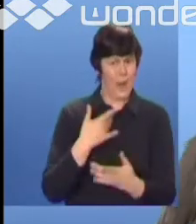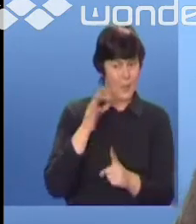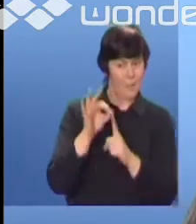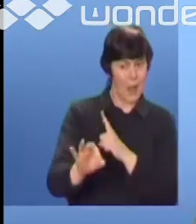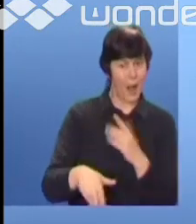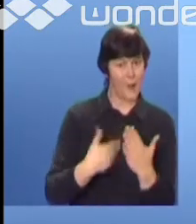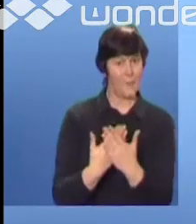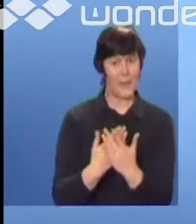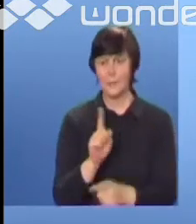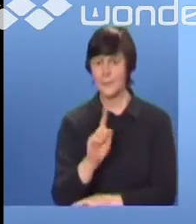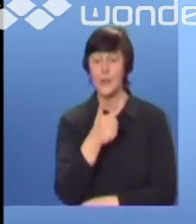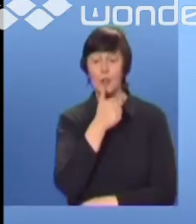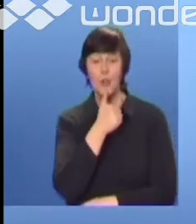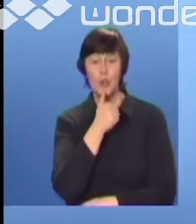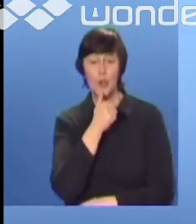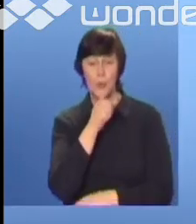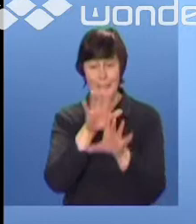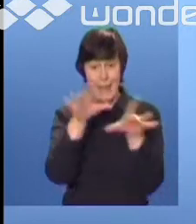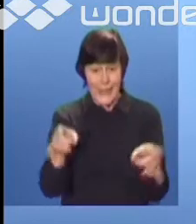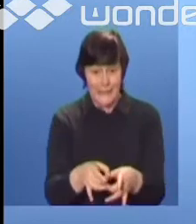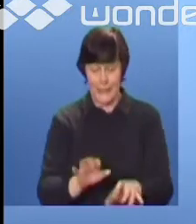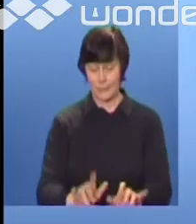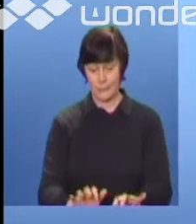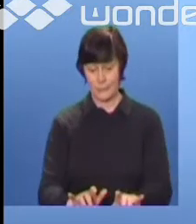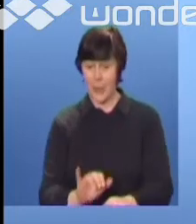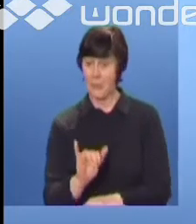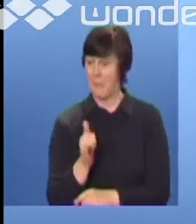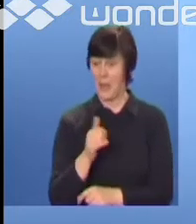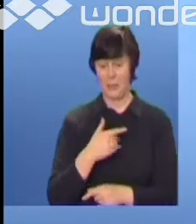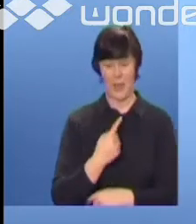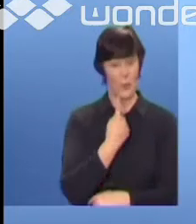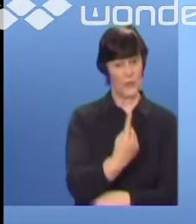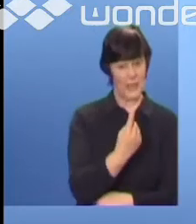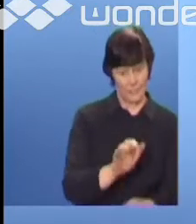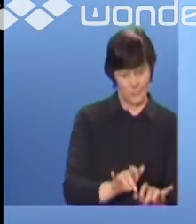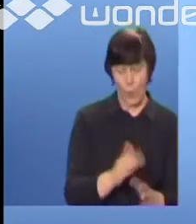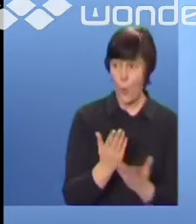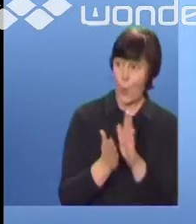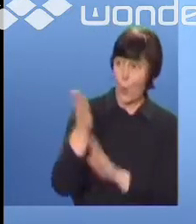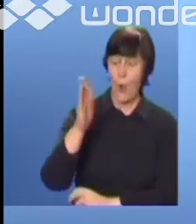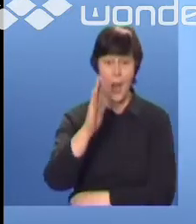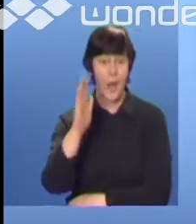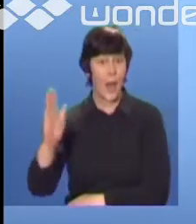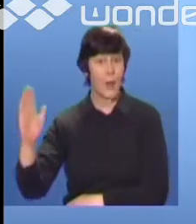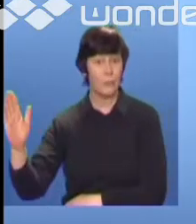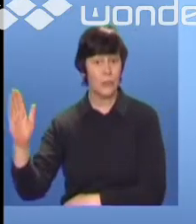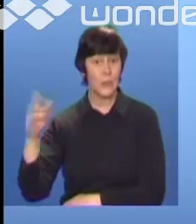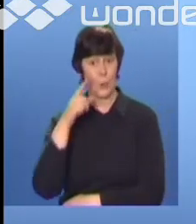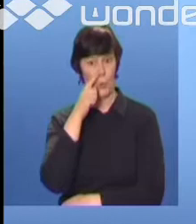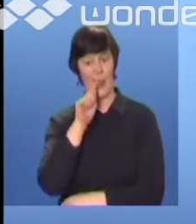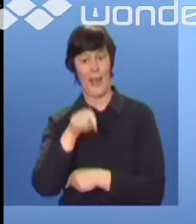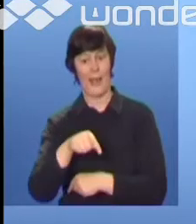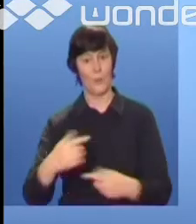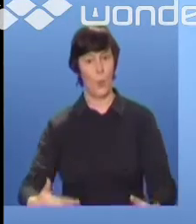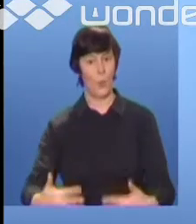bid for properties is online, over the internet. So if you have internet access, perhaps at your local library, for instance, then you can submit